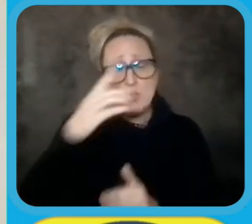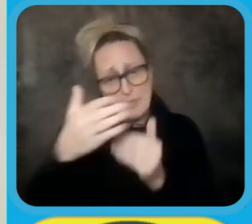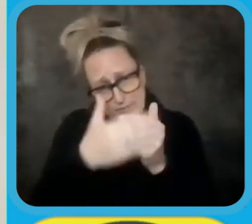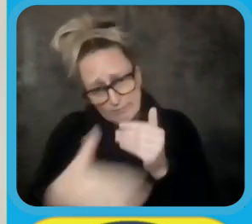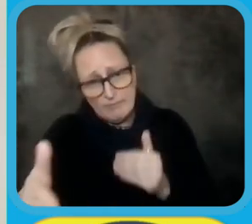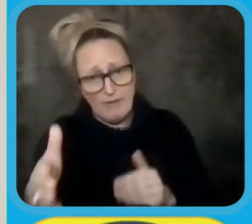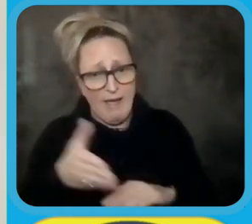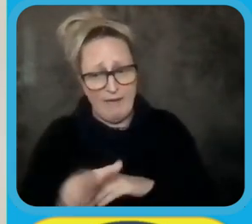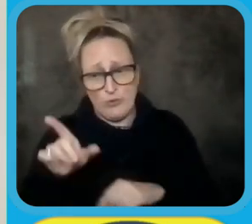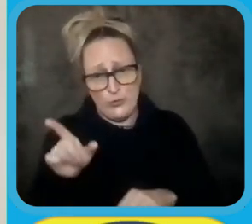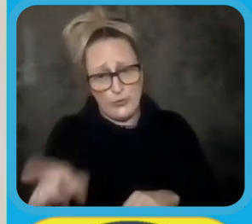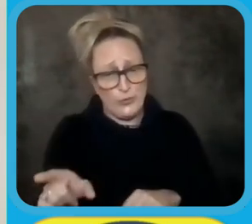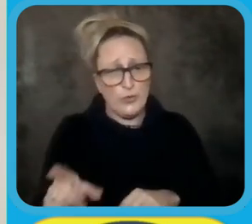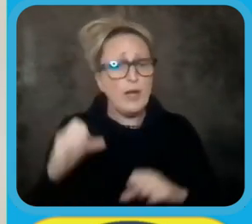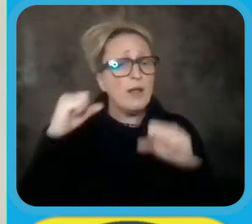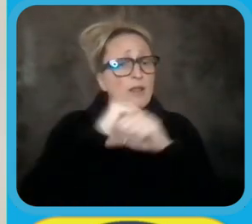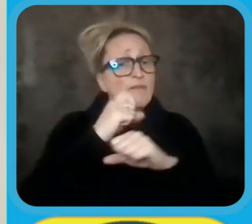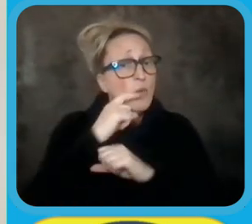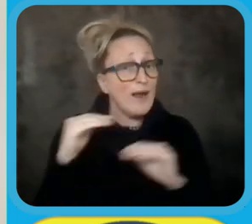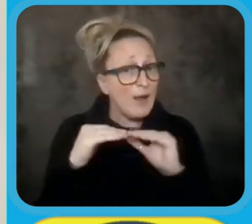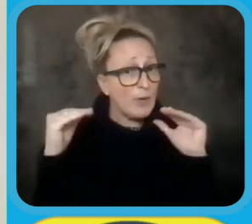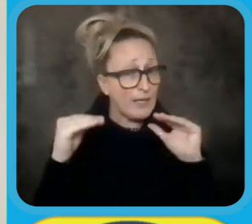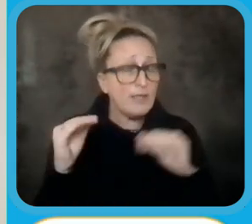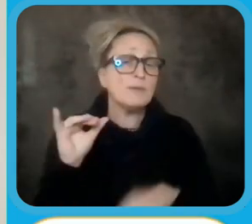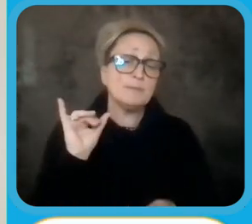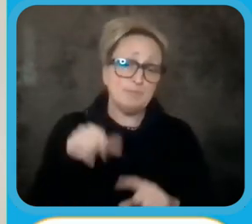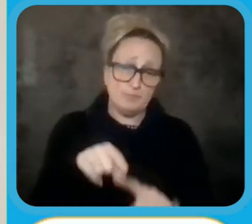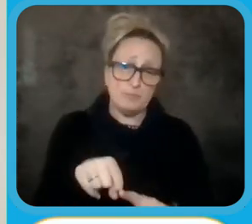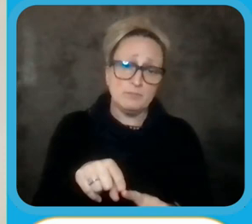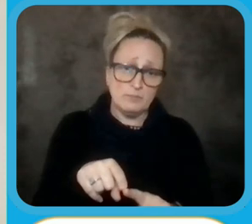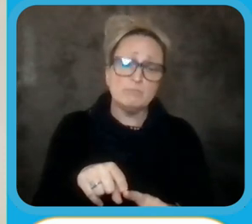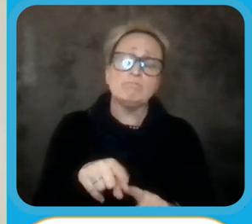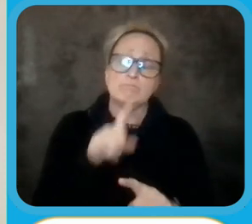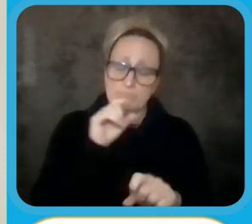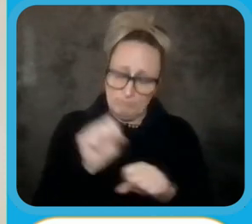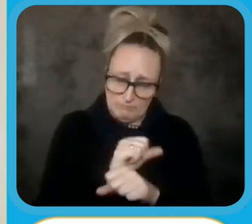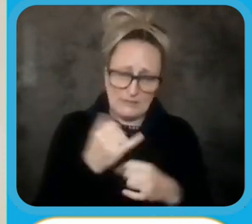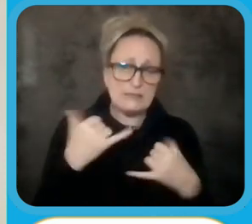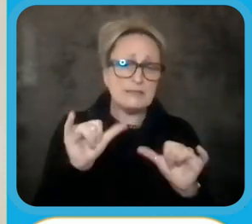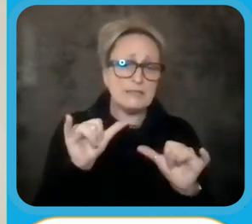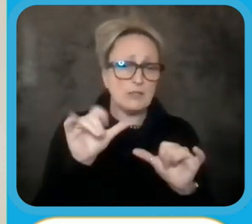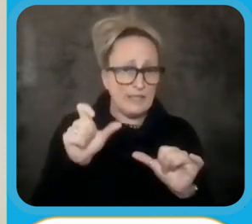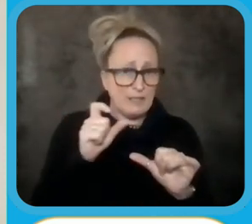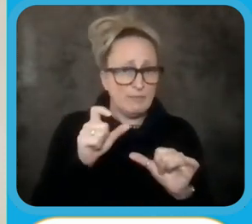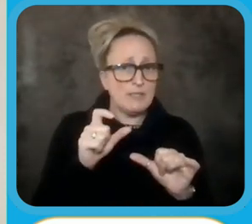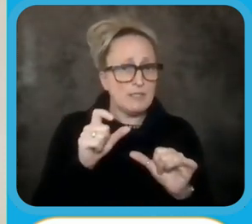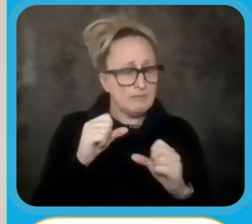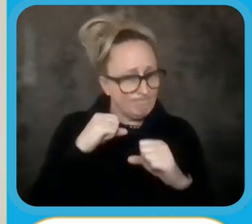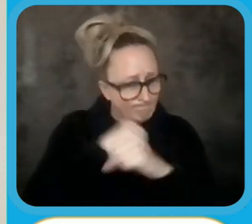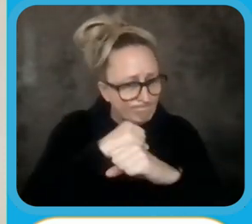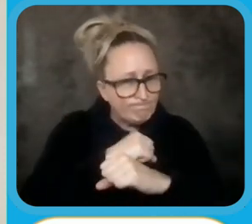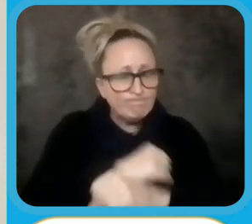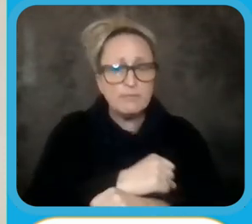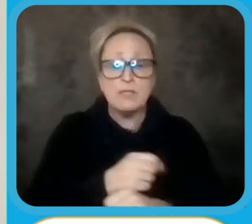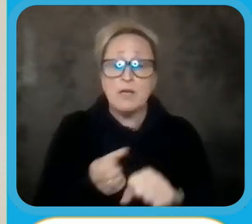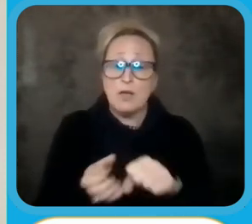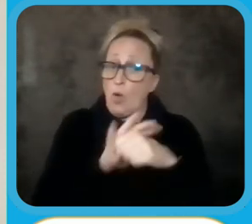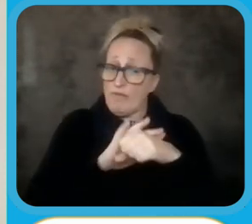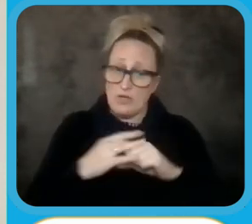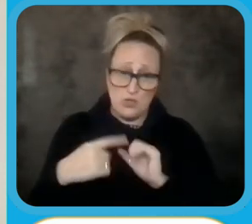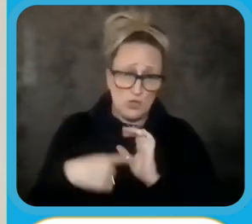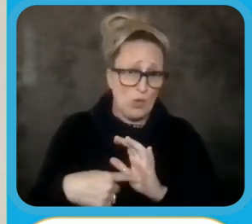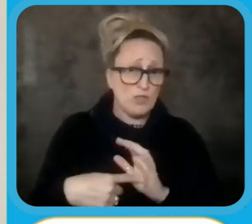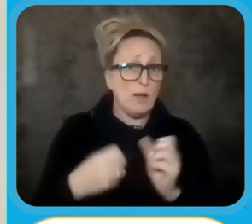after. And the fight for equity, well, it does indeed still need to be waged. COVID-19 has shown us